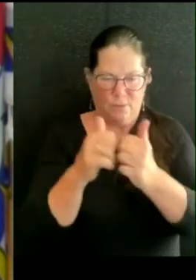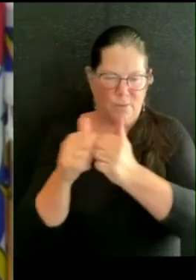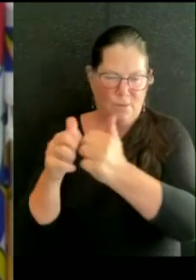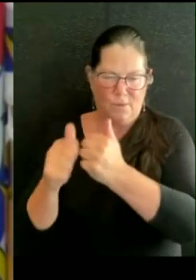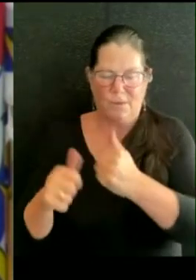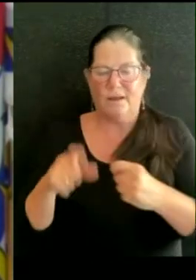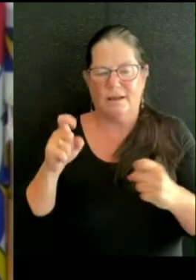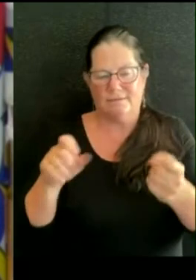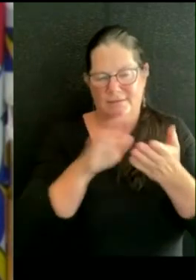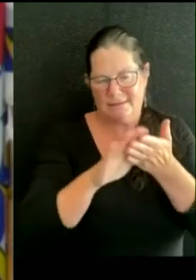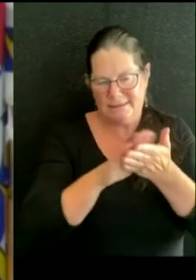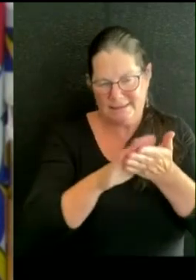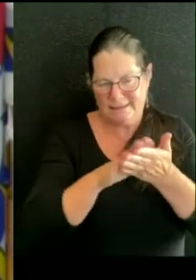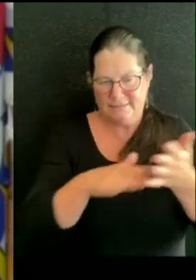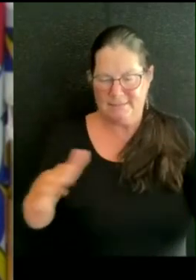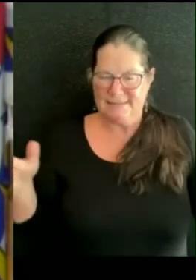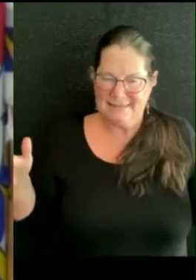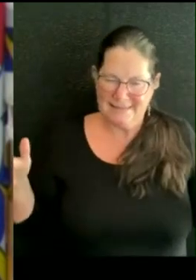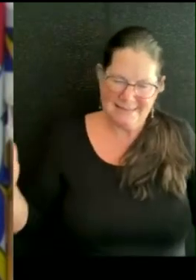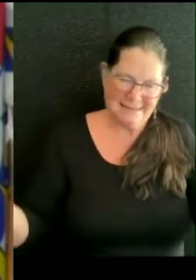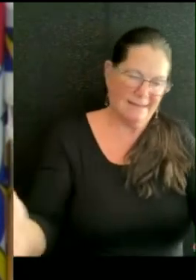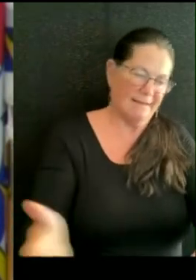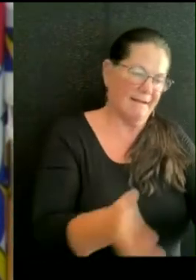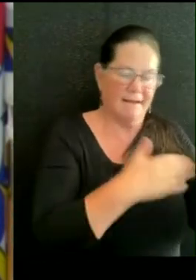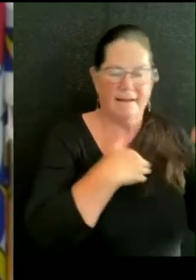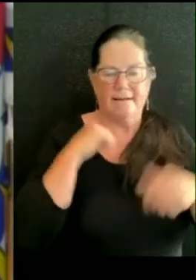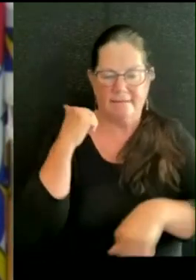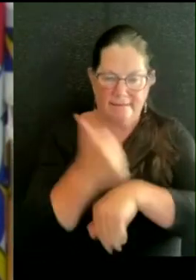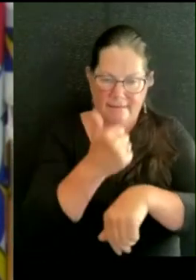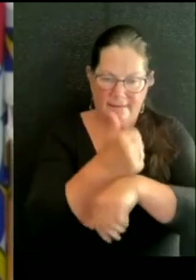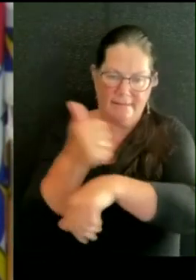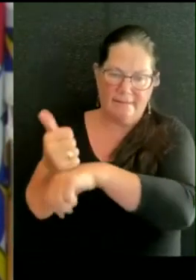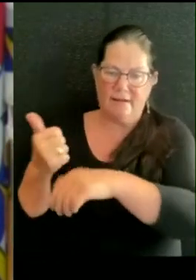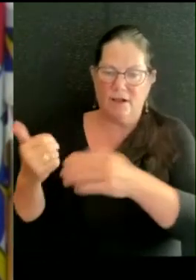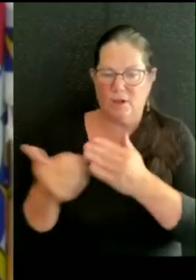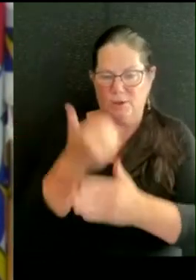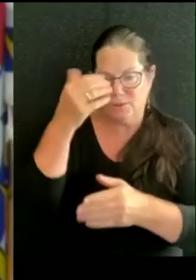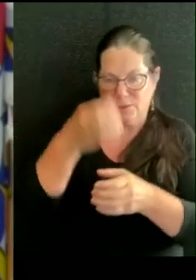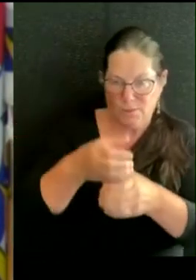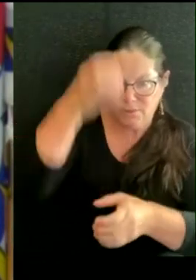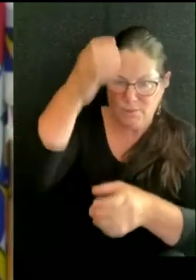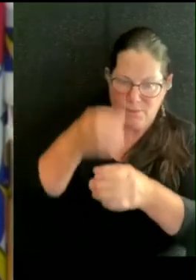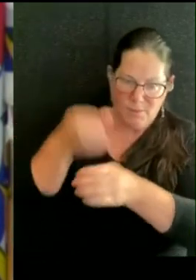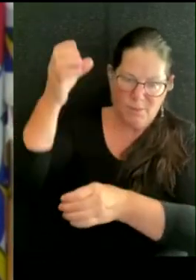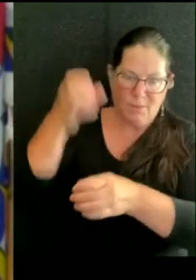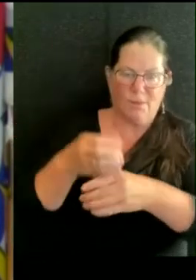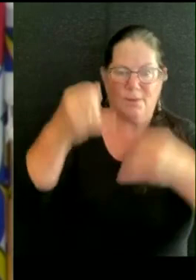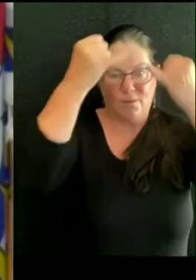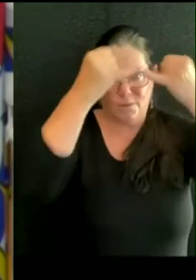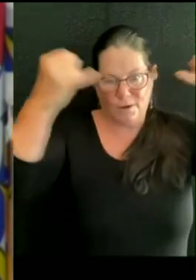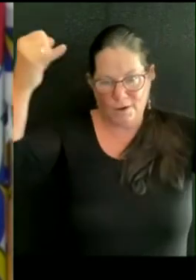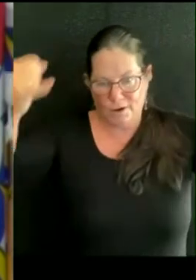There are danger trees, which mean in any sort of windstorm, those trees could tip over.